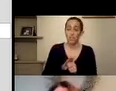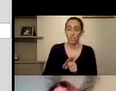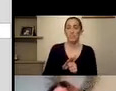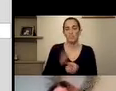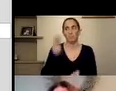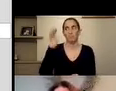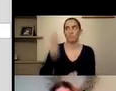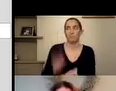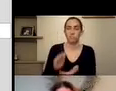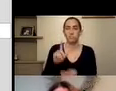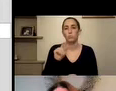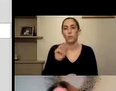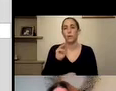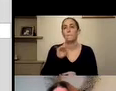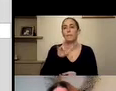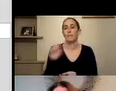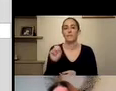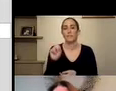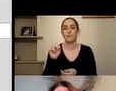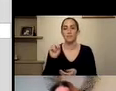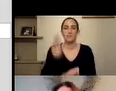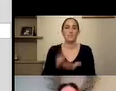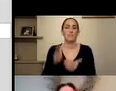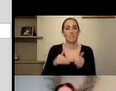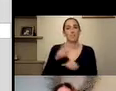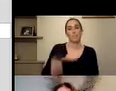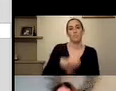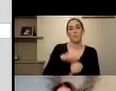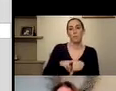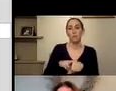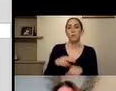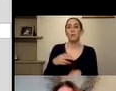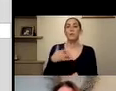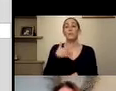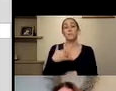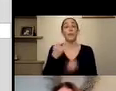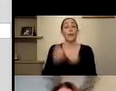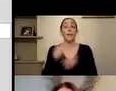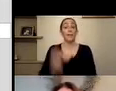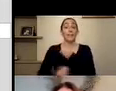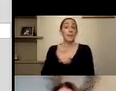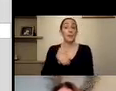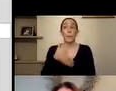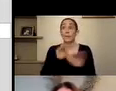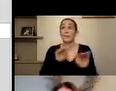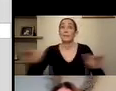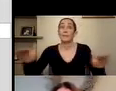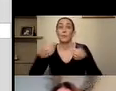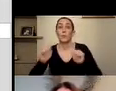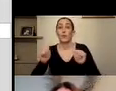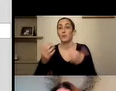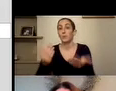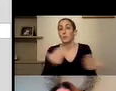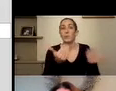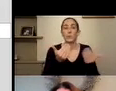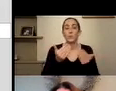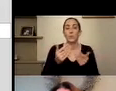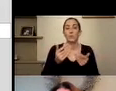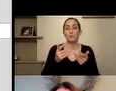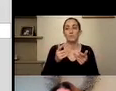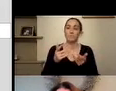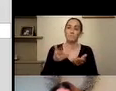million. With the impact of, we typically have a big push at year end, fiscal year end for gifts. Obviously, we were in the middle